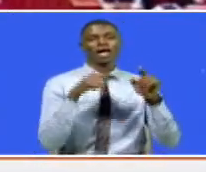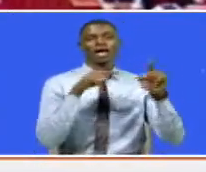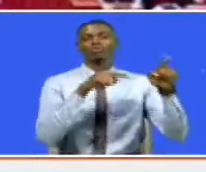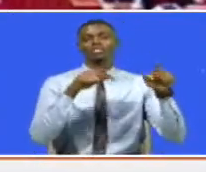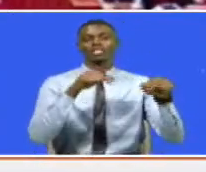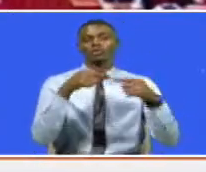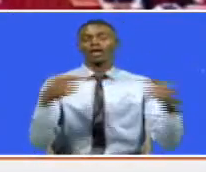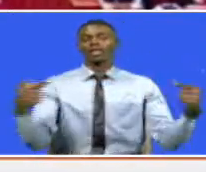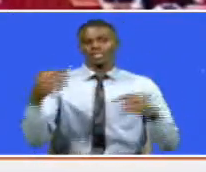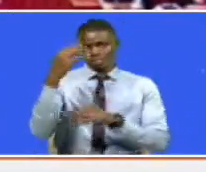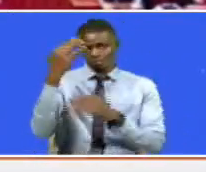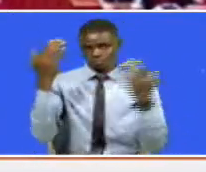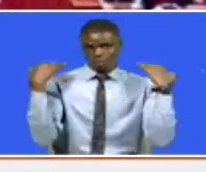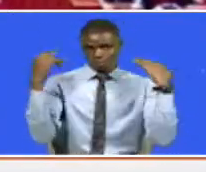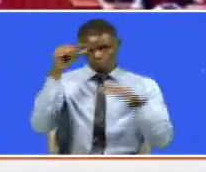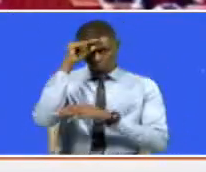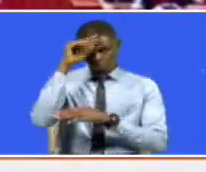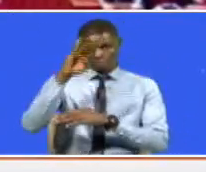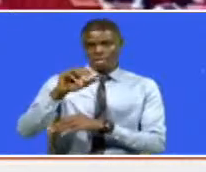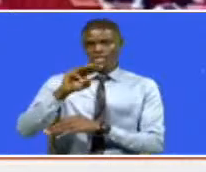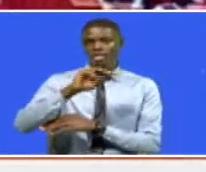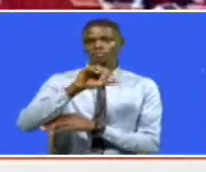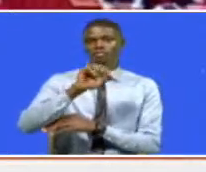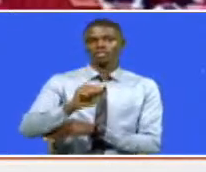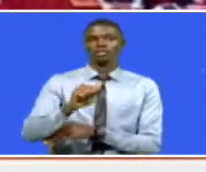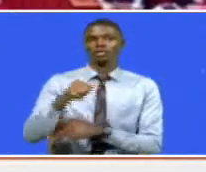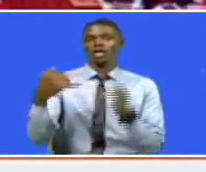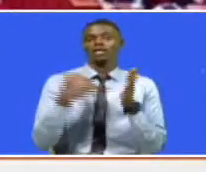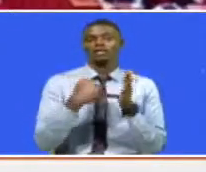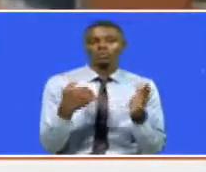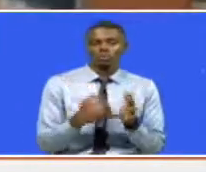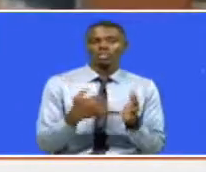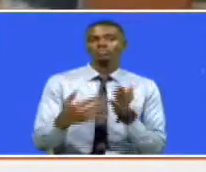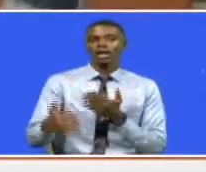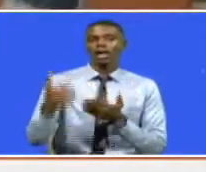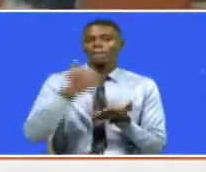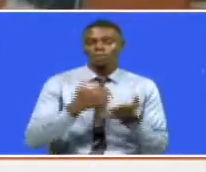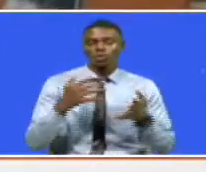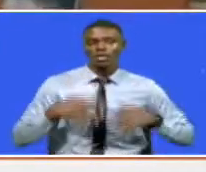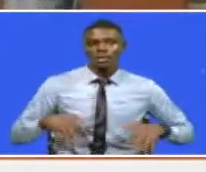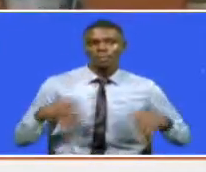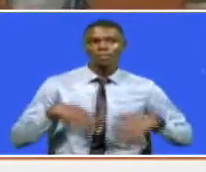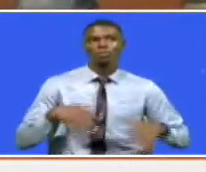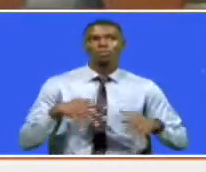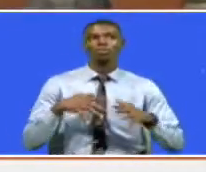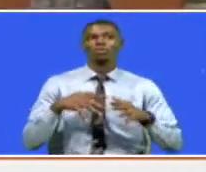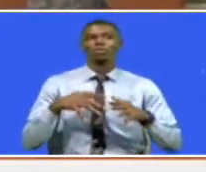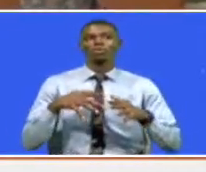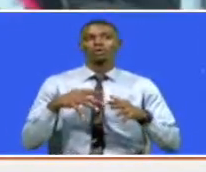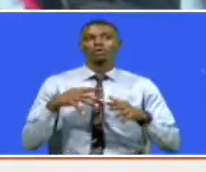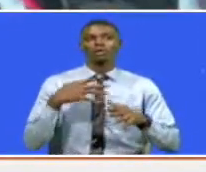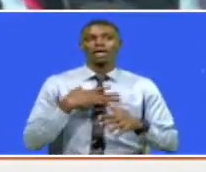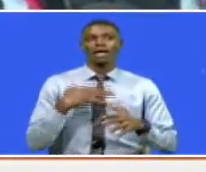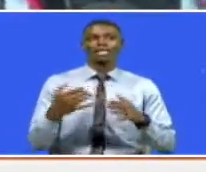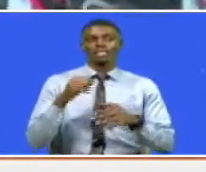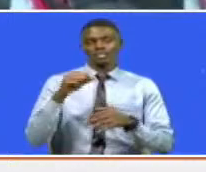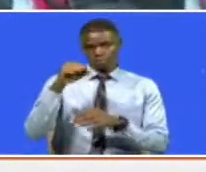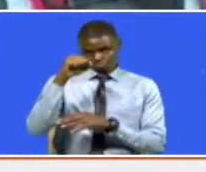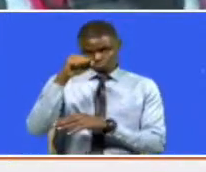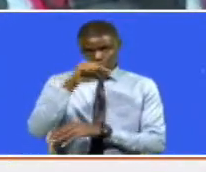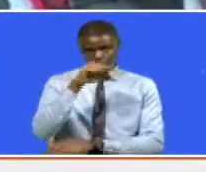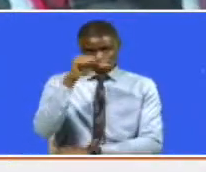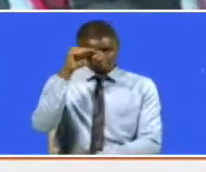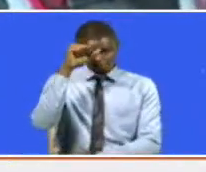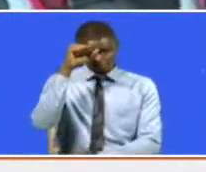Kawira Mwangaza by the County Assembly. They include nepotism or illegal appointments and statutory functions of